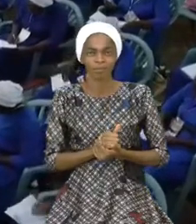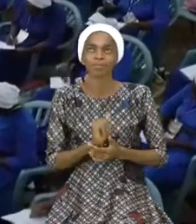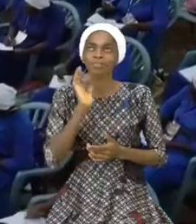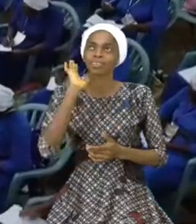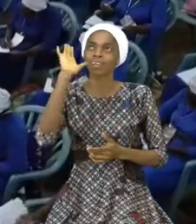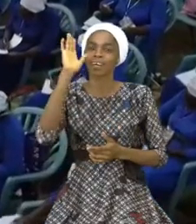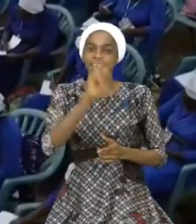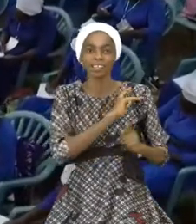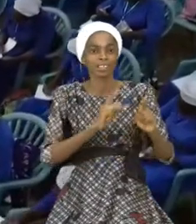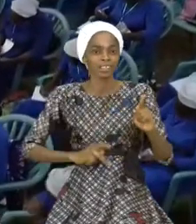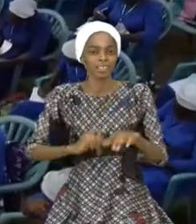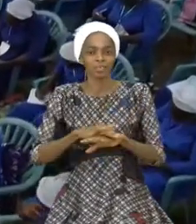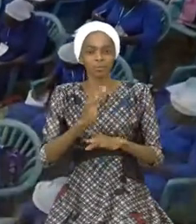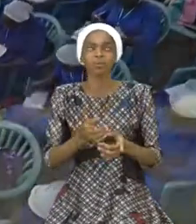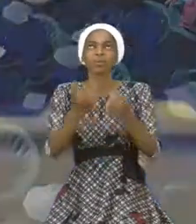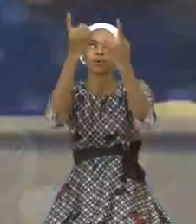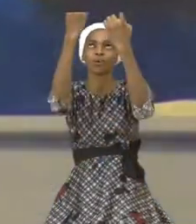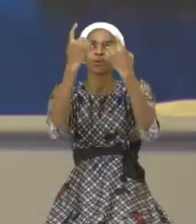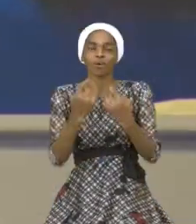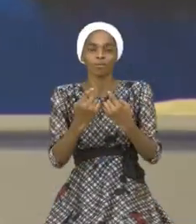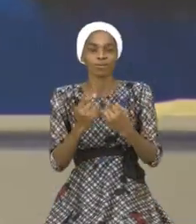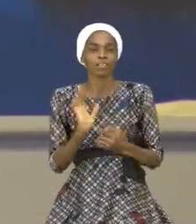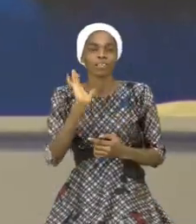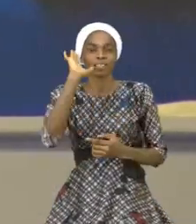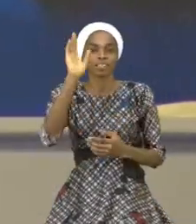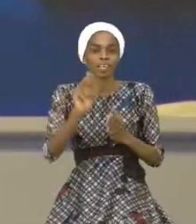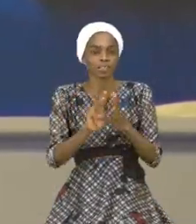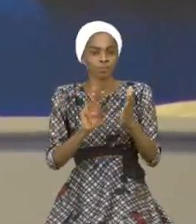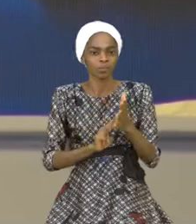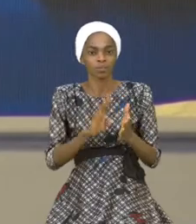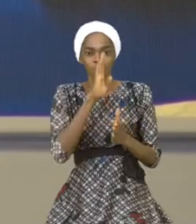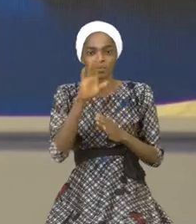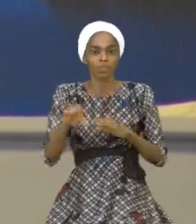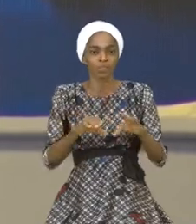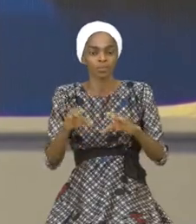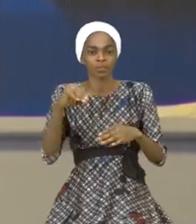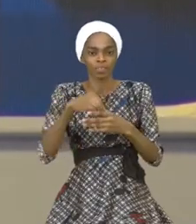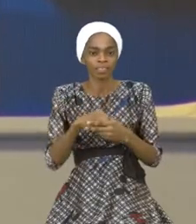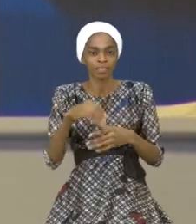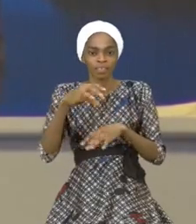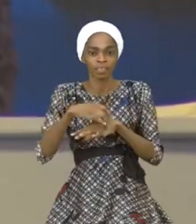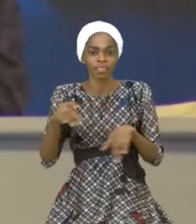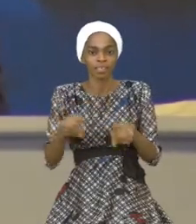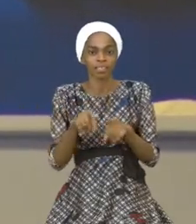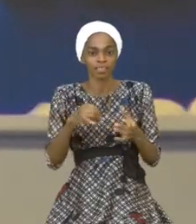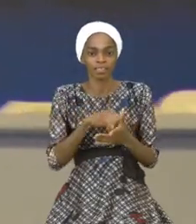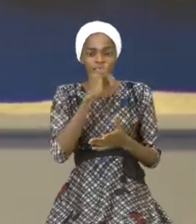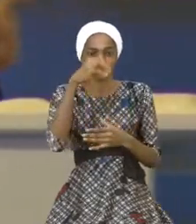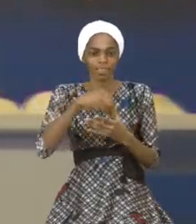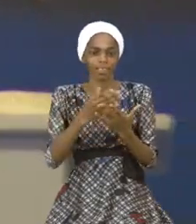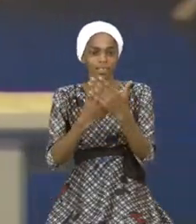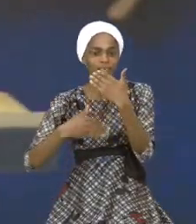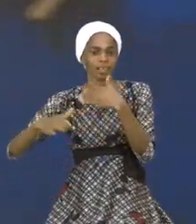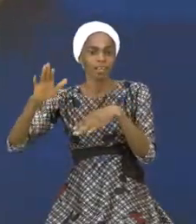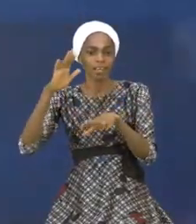kingdom come. Thy will be done in earth as it is in heaven. Look at